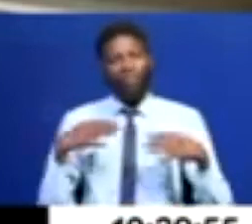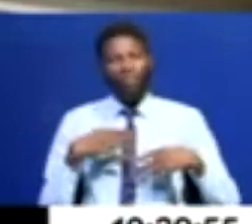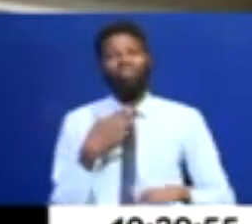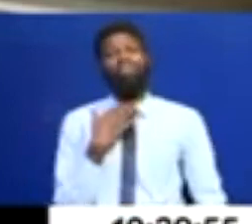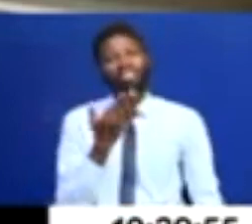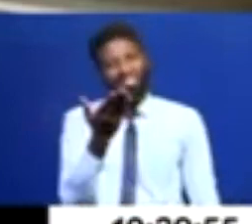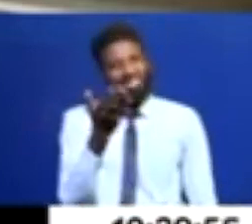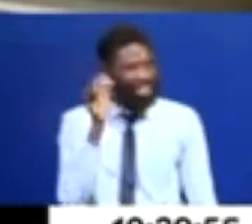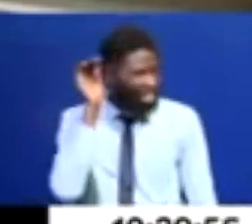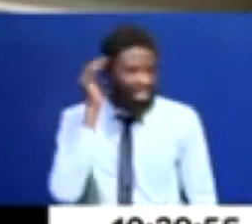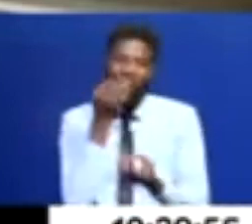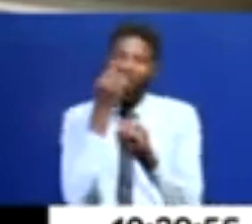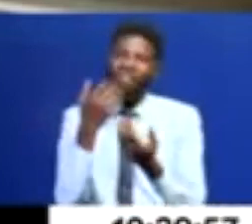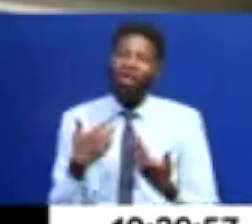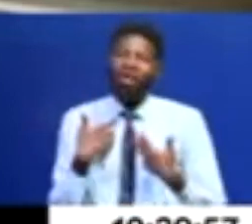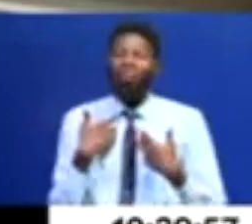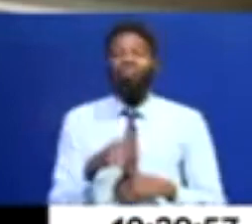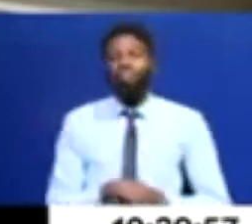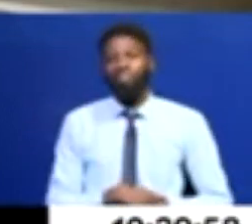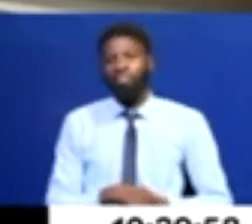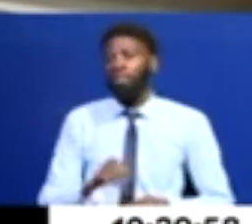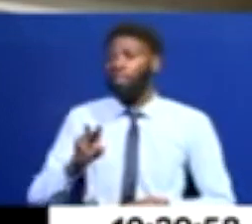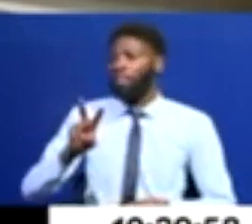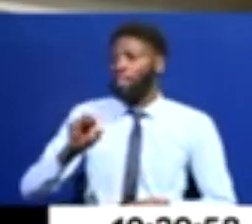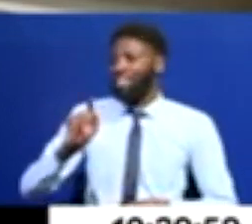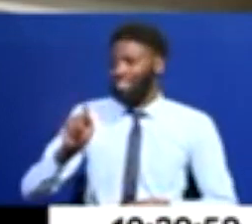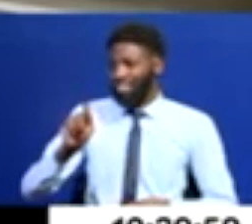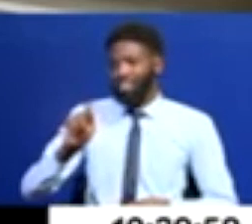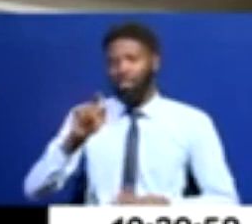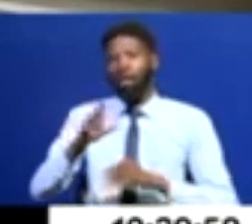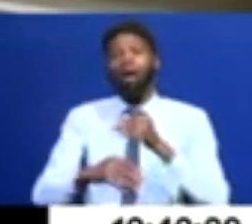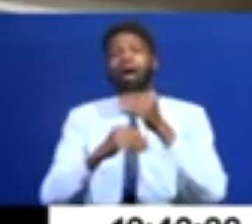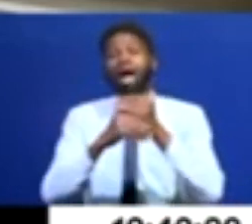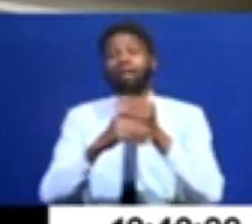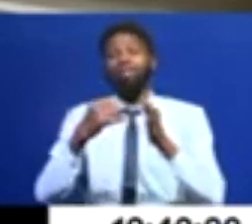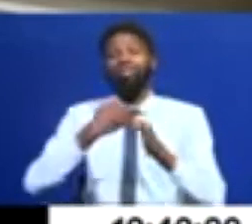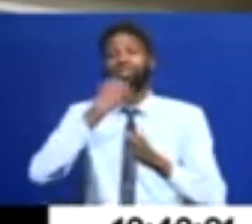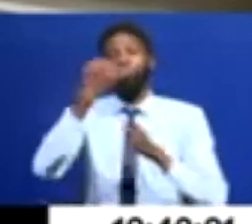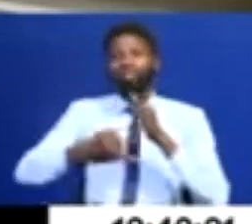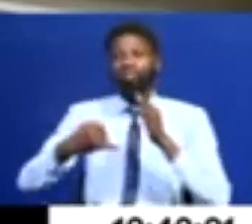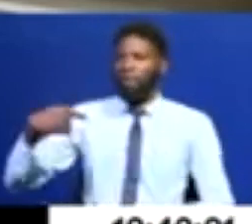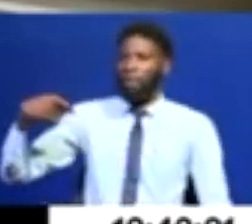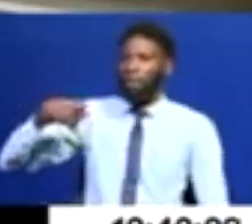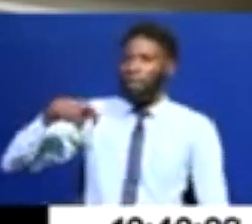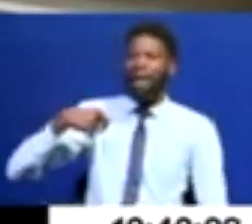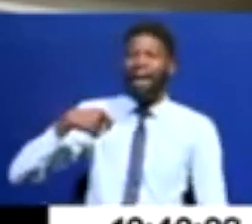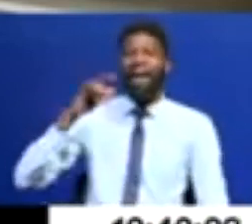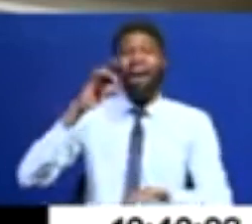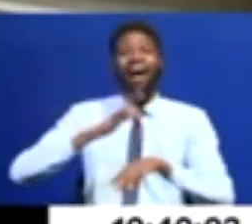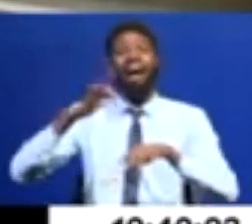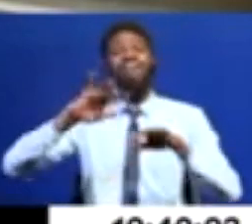the impact on the VAT on insurance compensation, and what exactly does it mean, Peter? I mean, Evans. It's